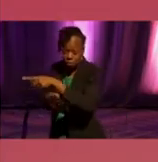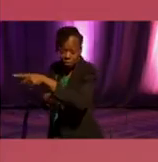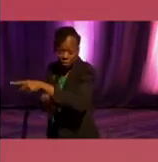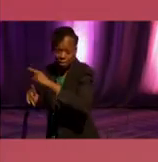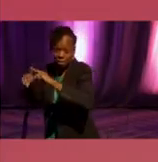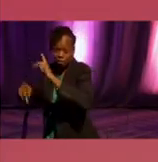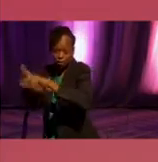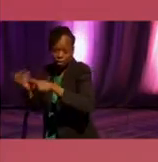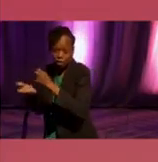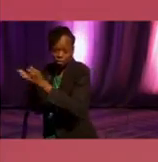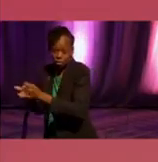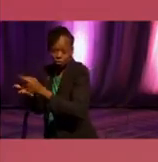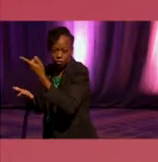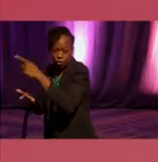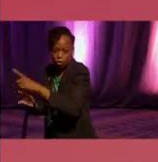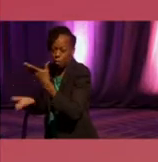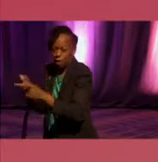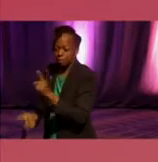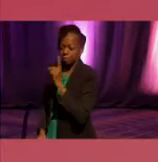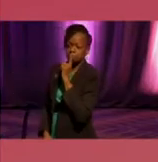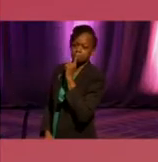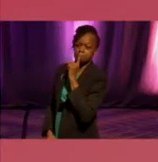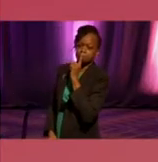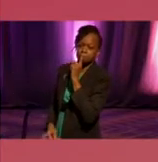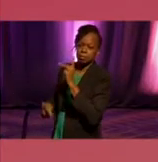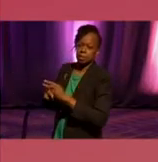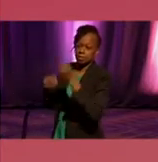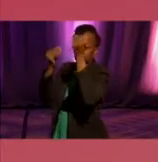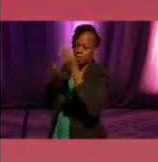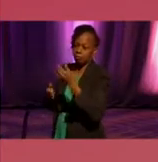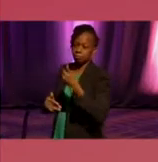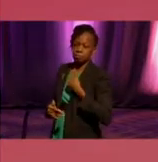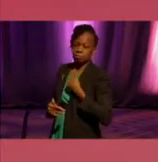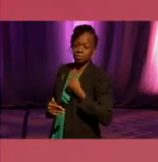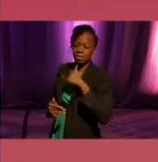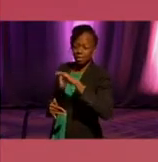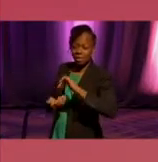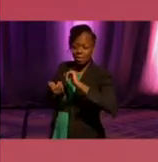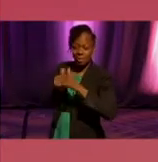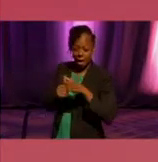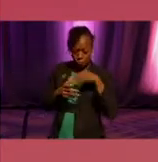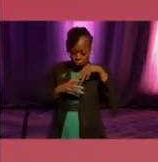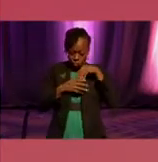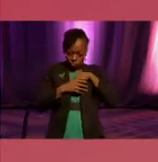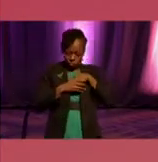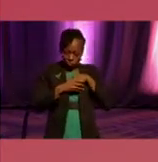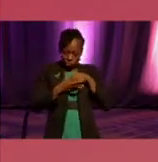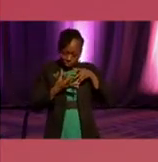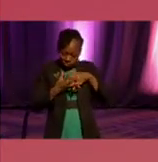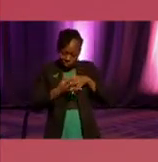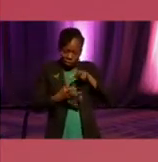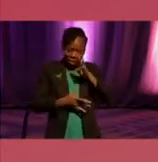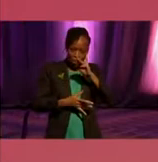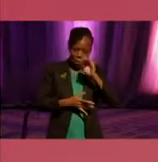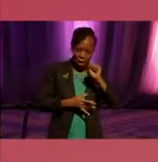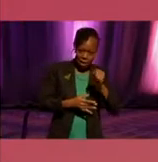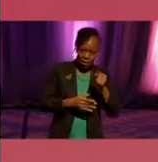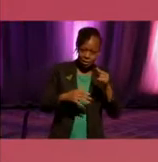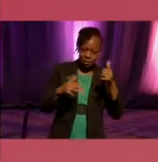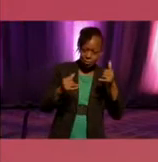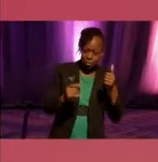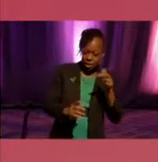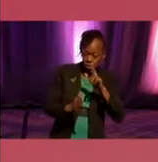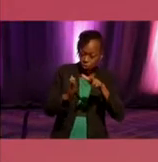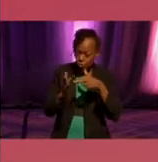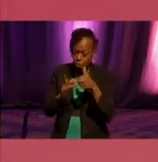certain treatment plan for that person. That's how implicit bias plays a role in healthcare, and undoubtedly we know that this has